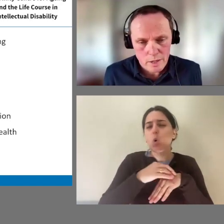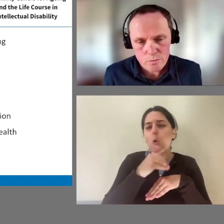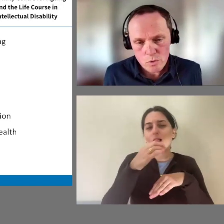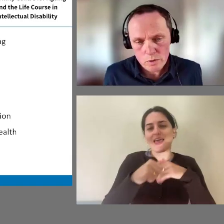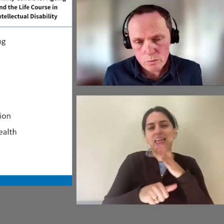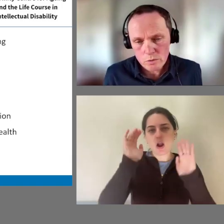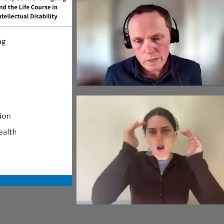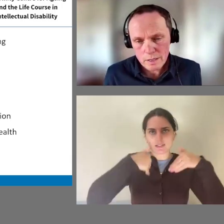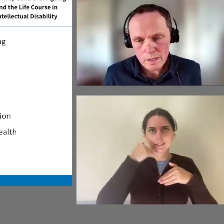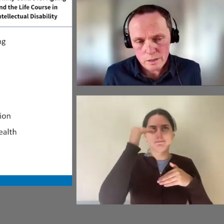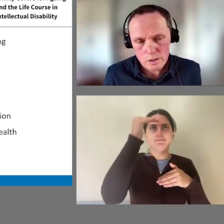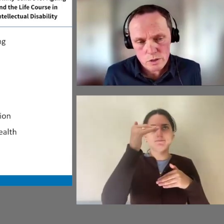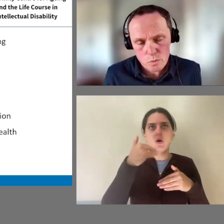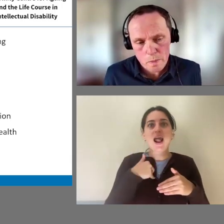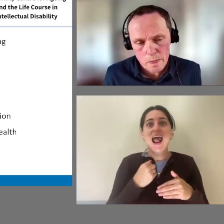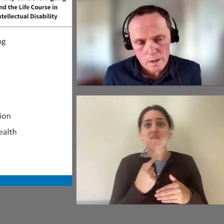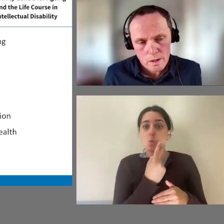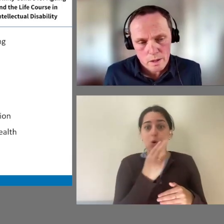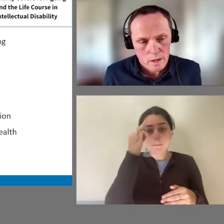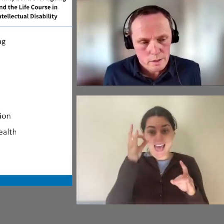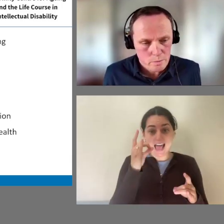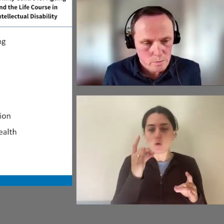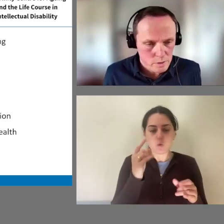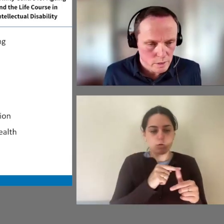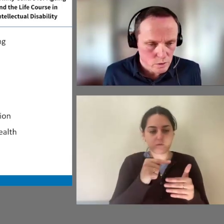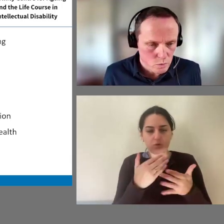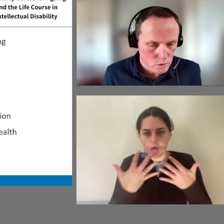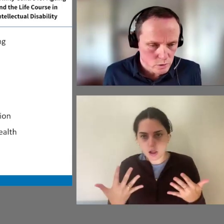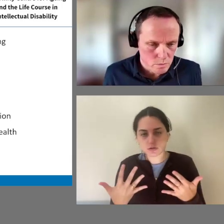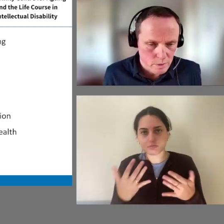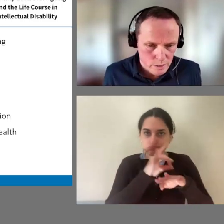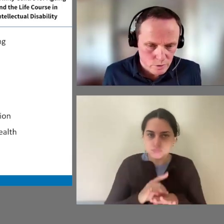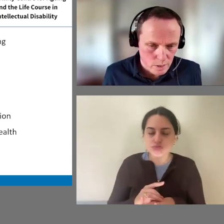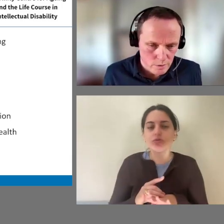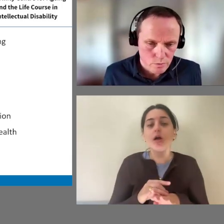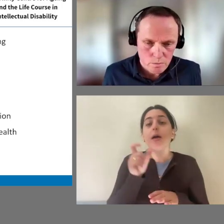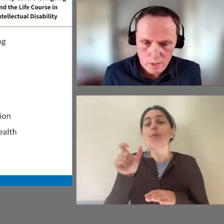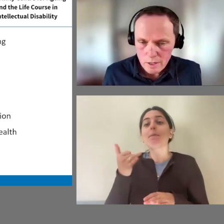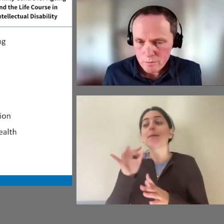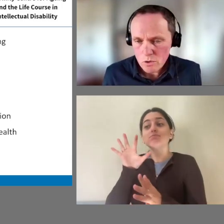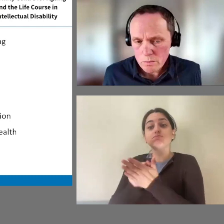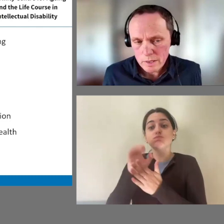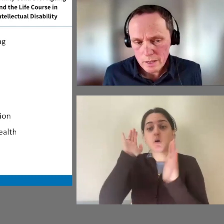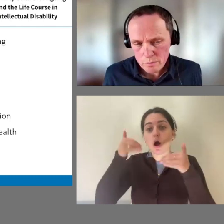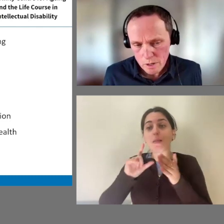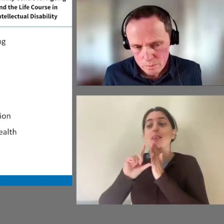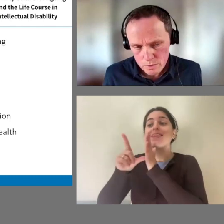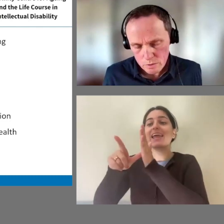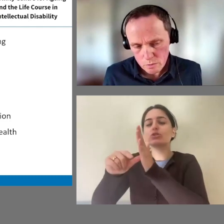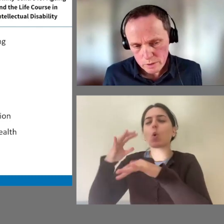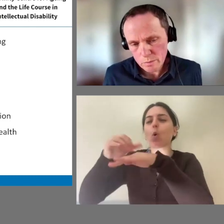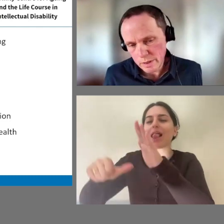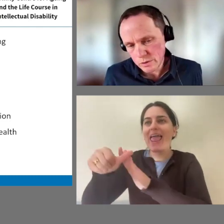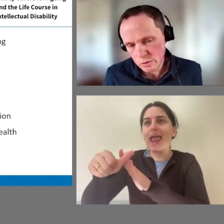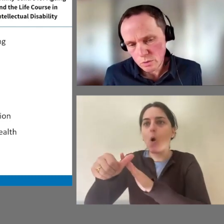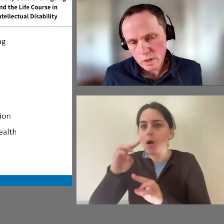adults may have more than one mental health condition, and that people diagnosed with autism later in life may have more mental health problems